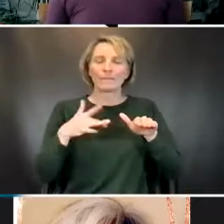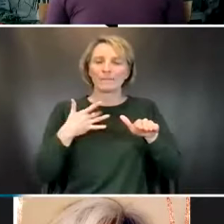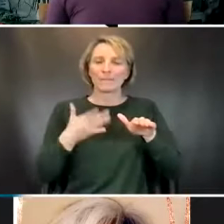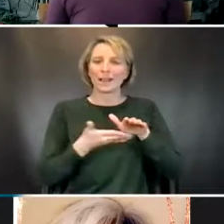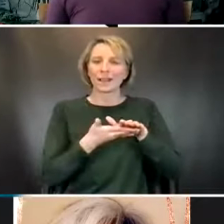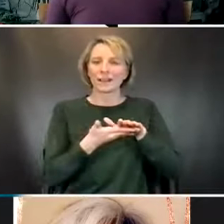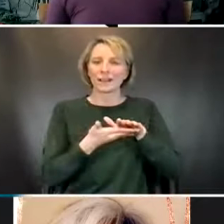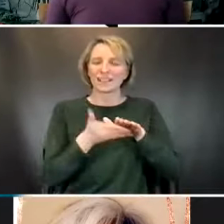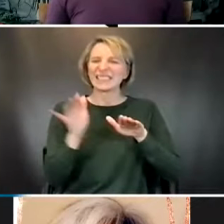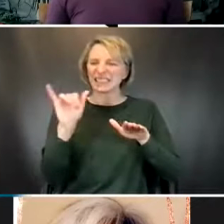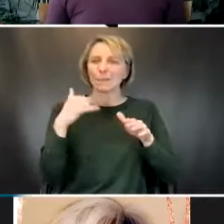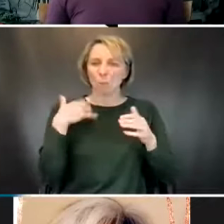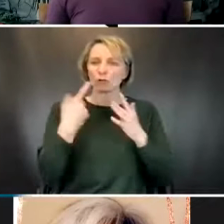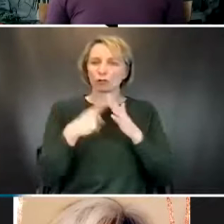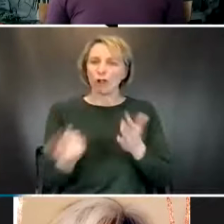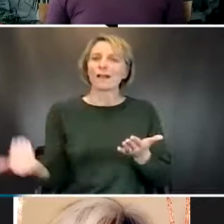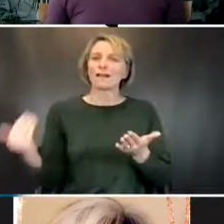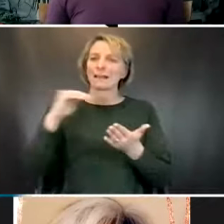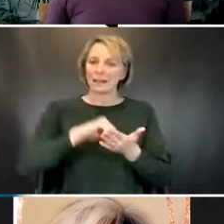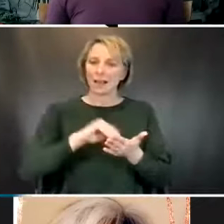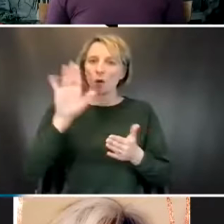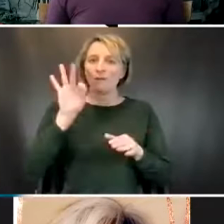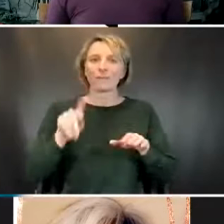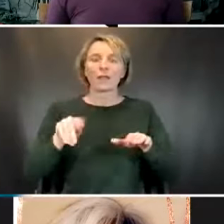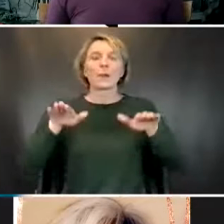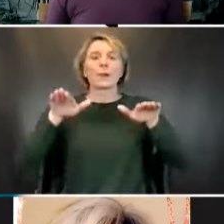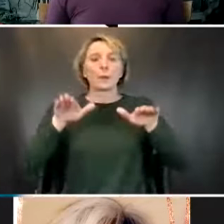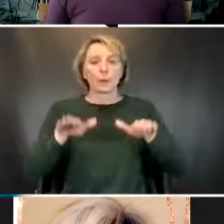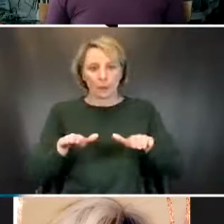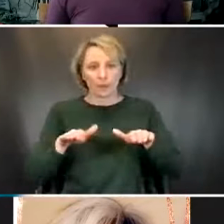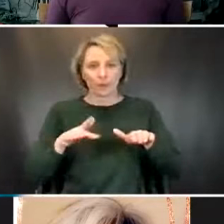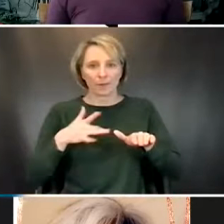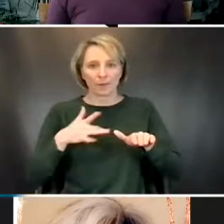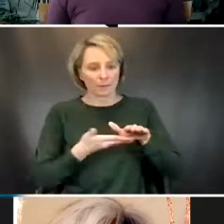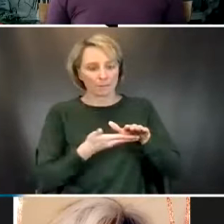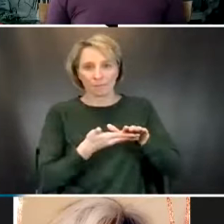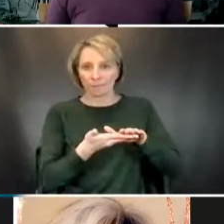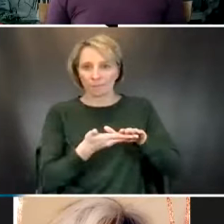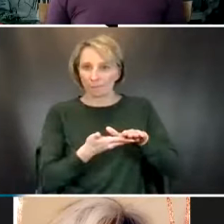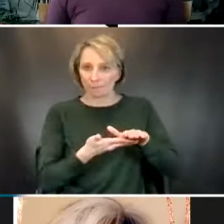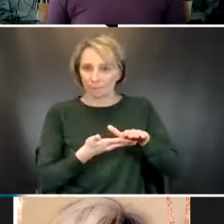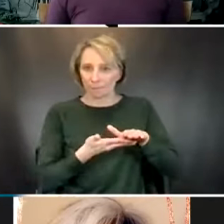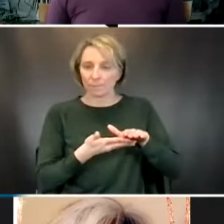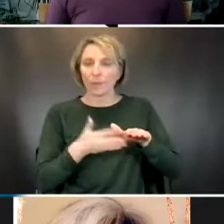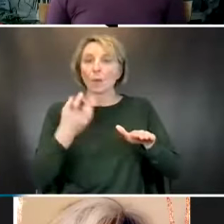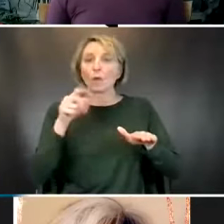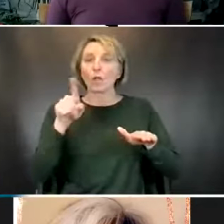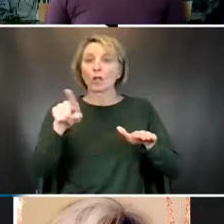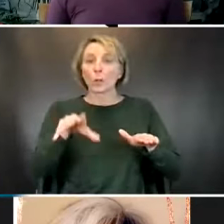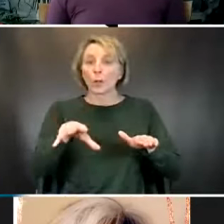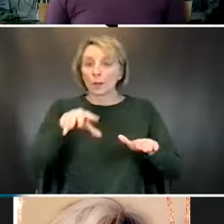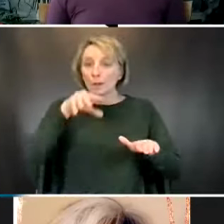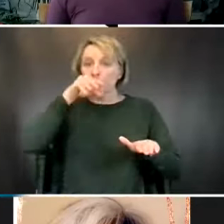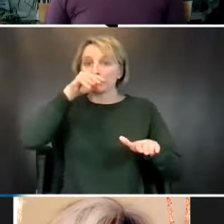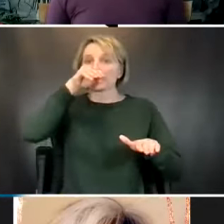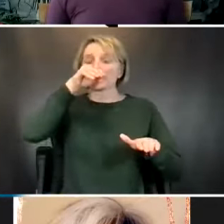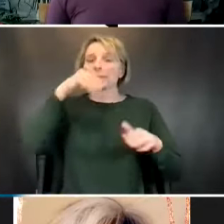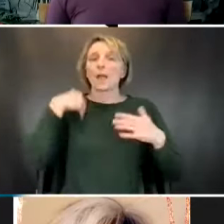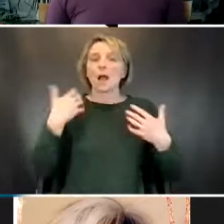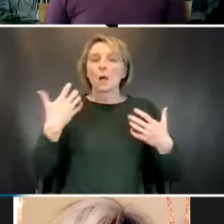the lower muscles in our legs. And as we inhale, we're going to tighten the muscles of the feet and